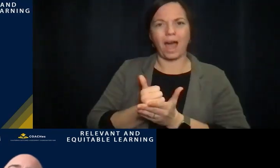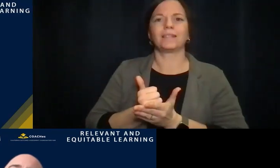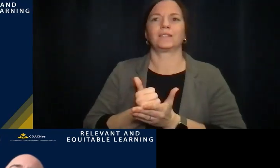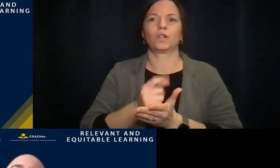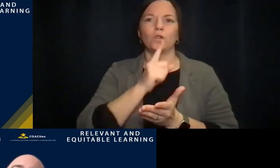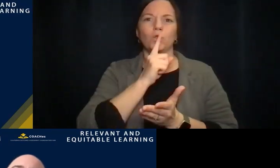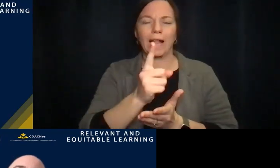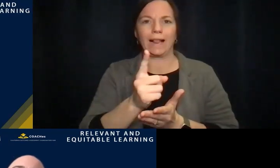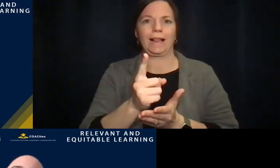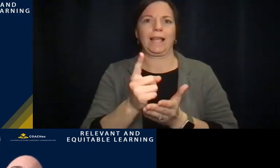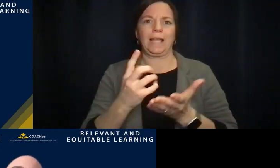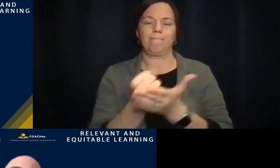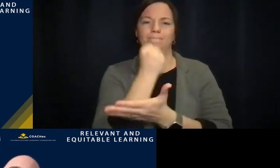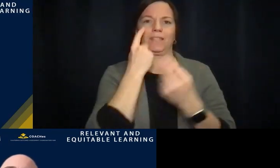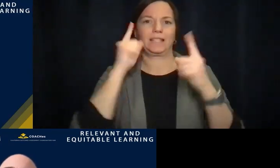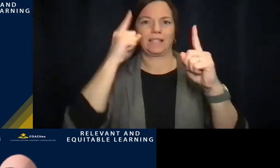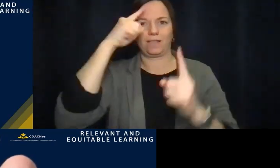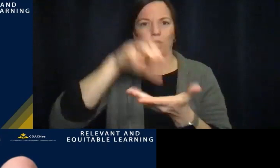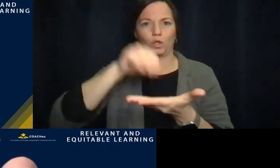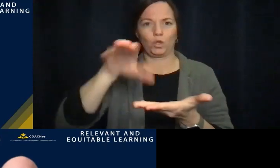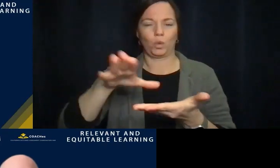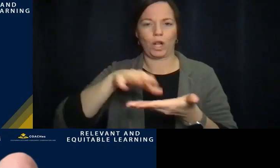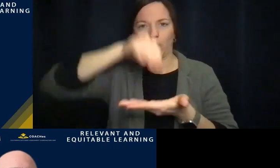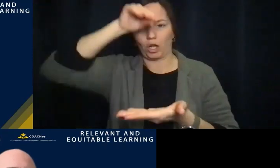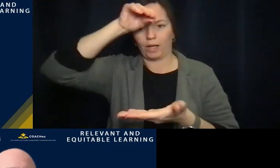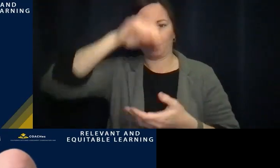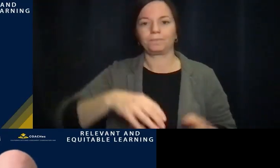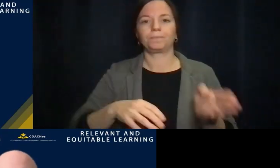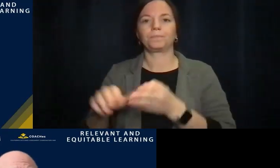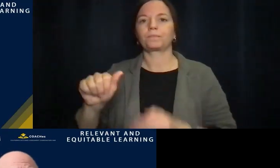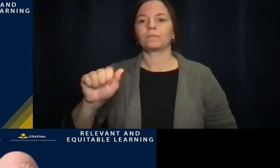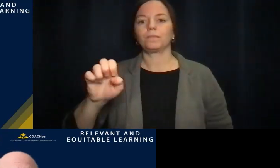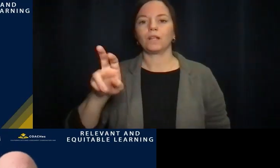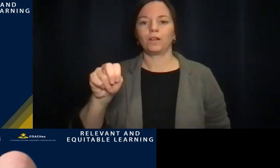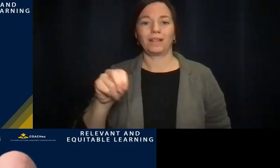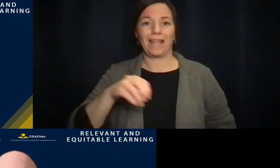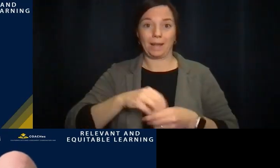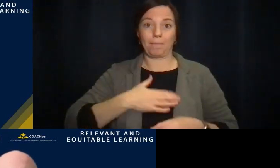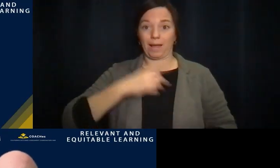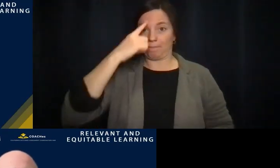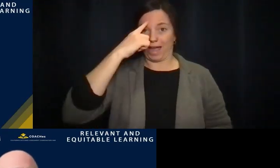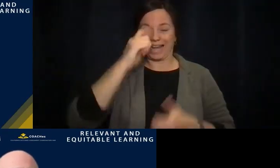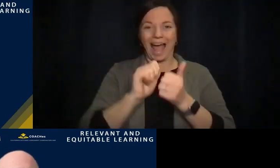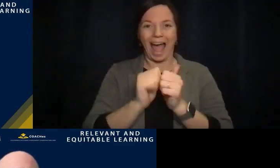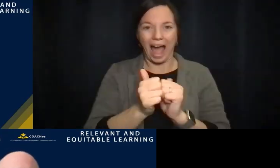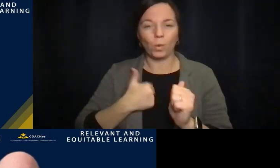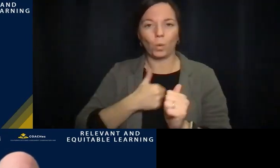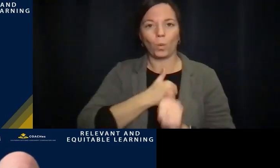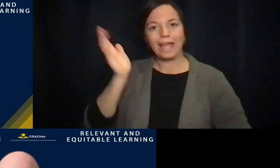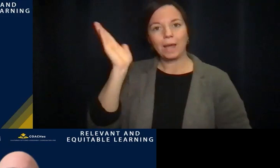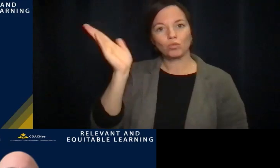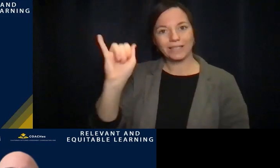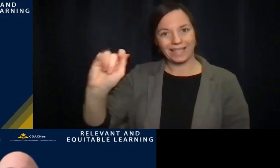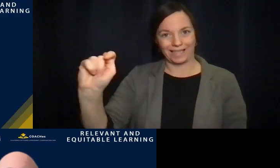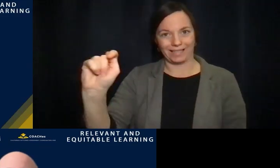student learning? I think how SLO finding this, in my mind, it's all about how is it presented? How is it